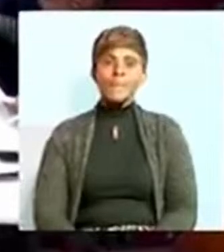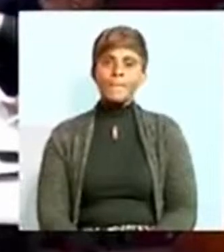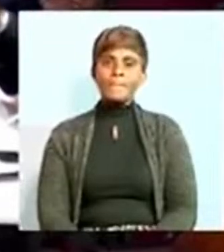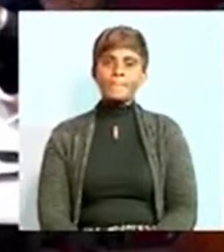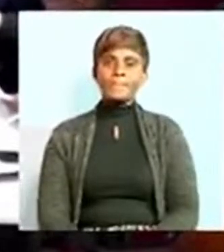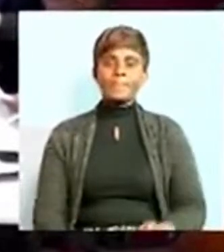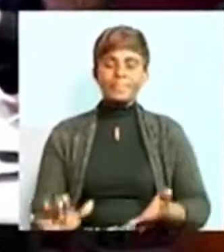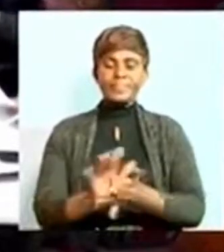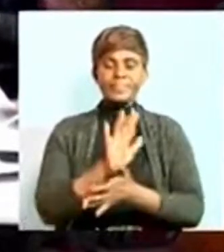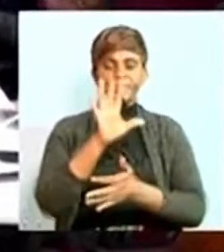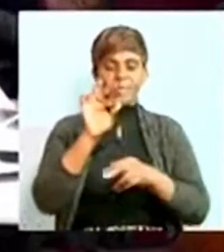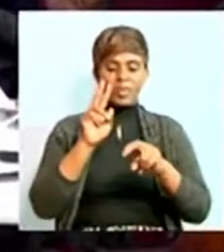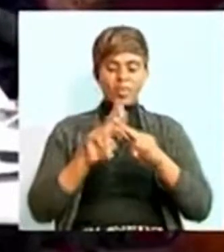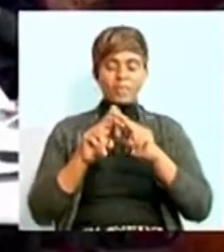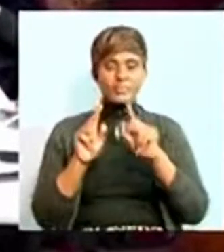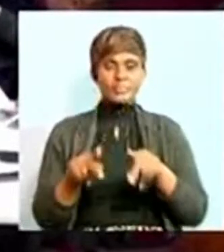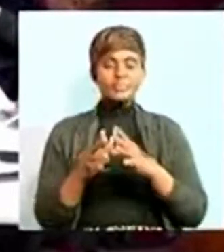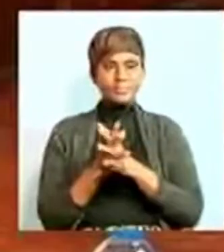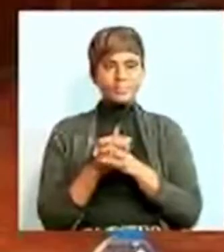On page 9, Chair,